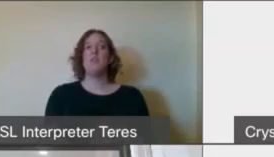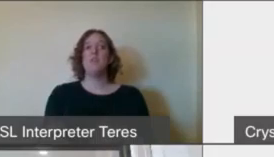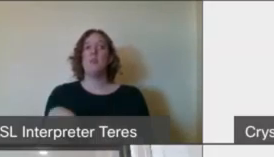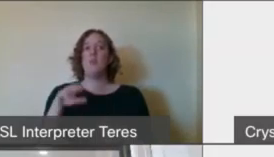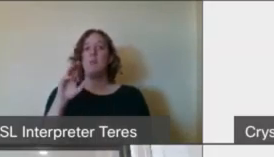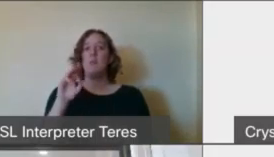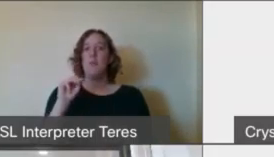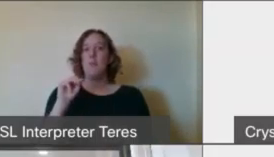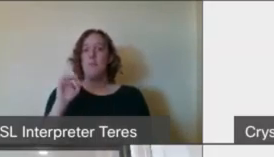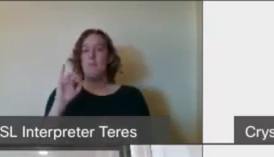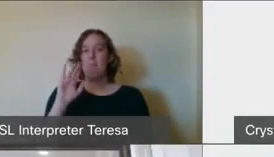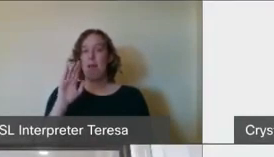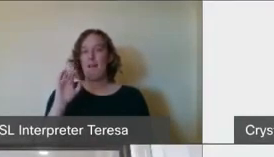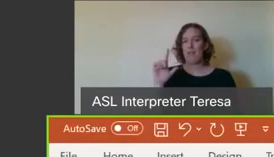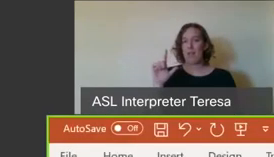Michael Spiegelman.